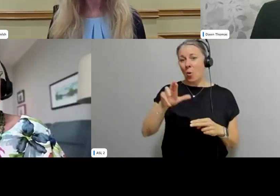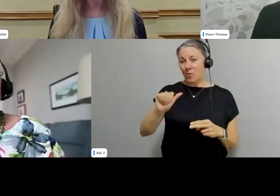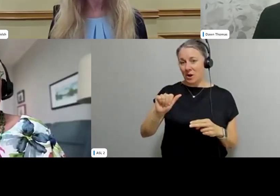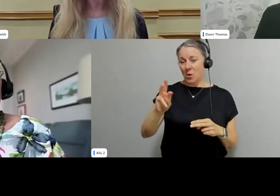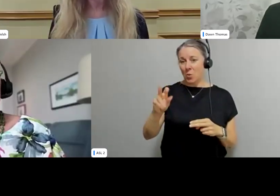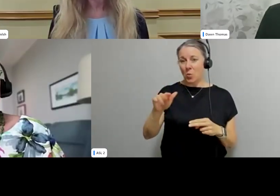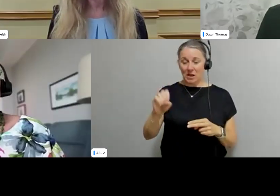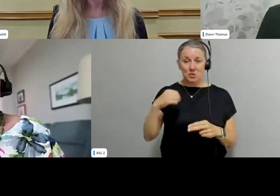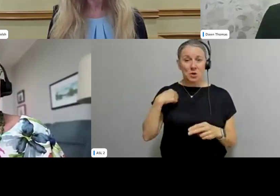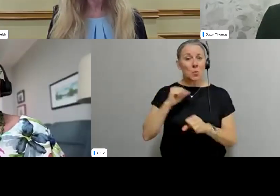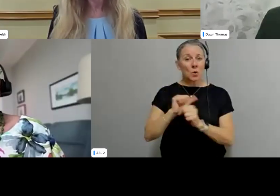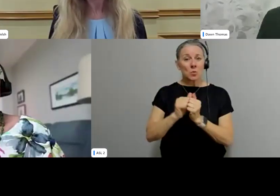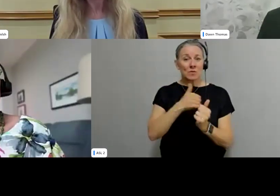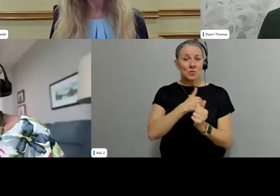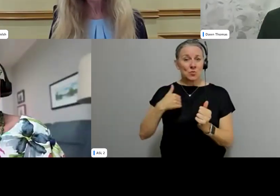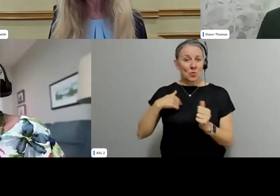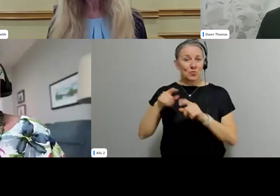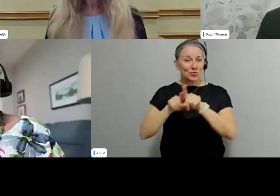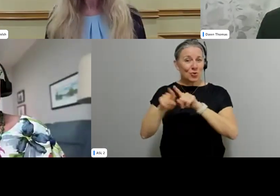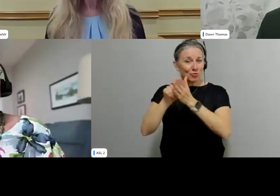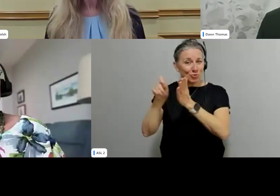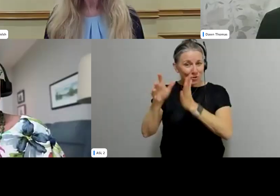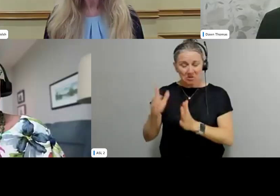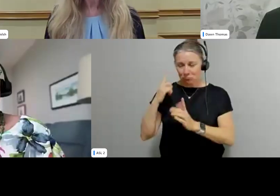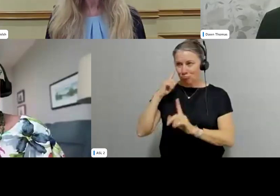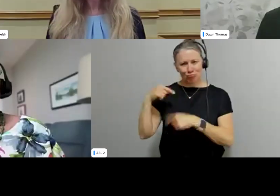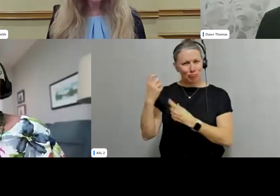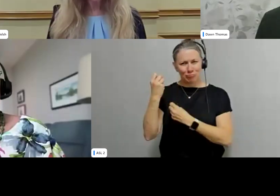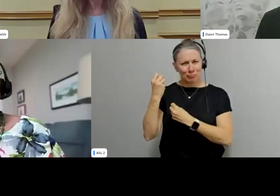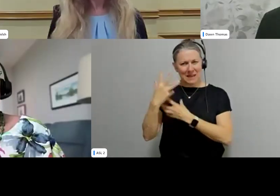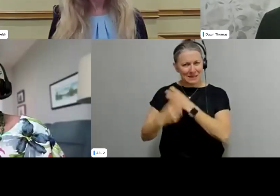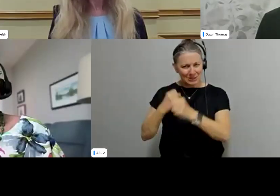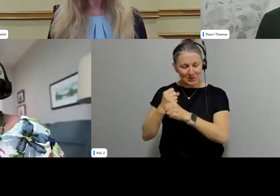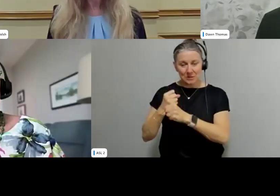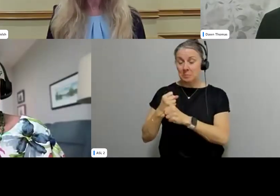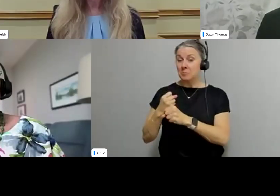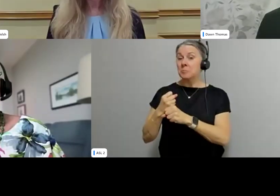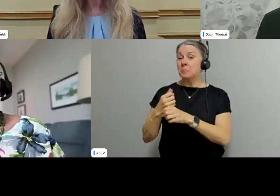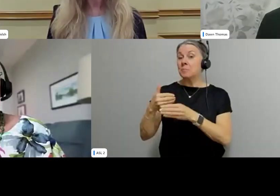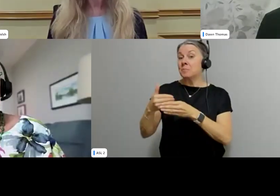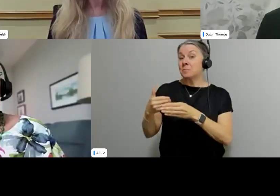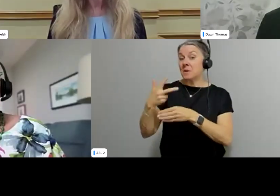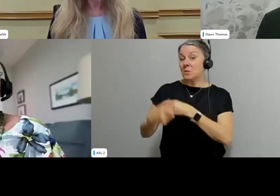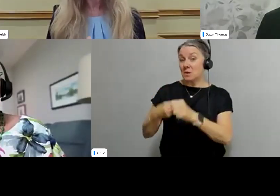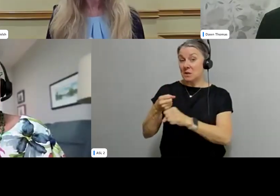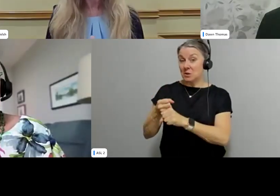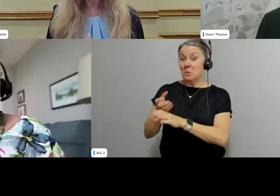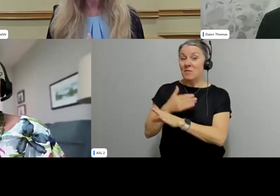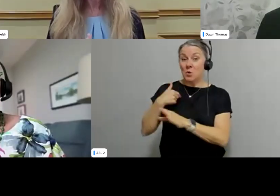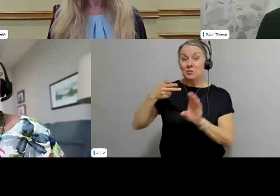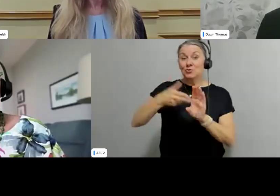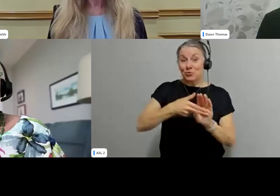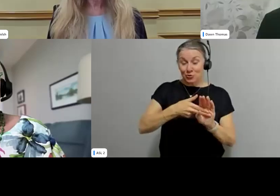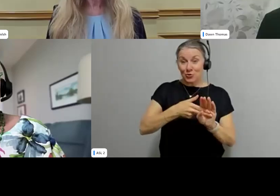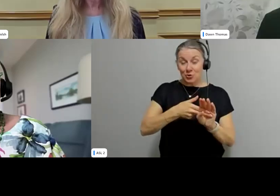Toronto Star. I've been at the Star for a very long time. And for the last 3 years, prior to me joining the political bureau at Queen's